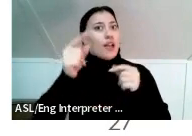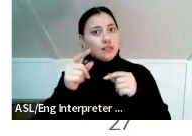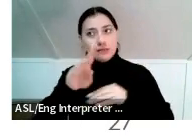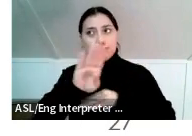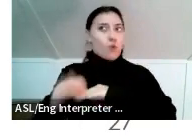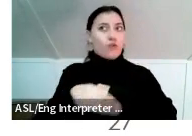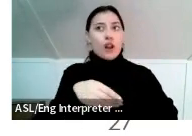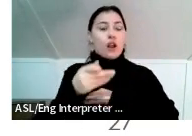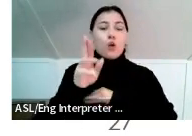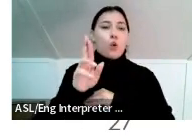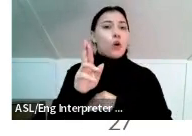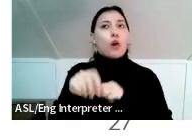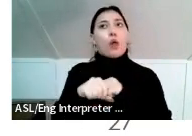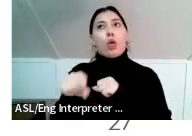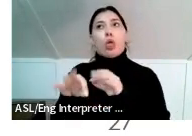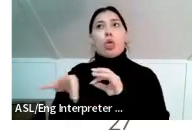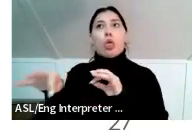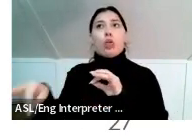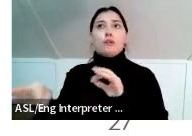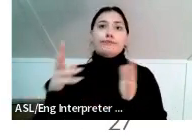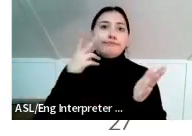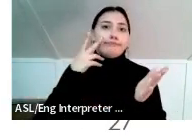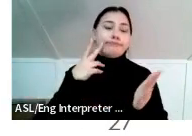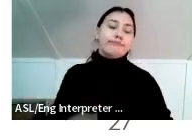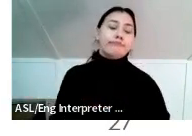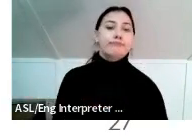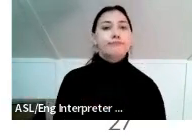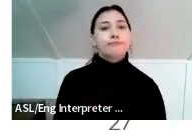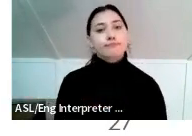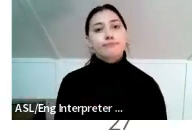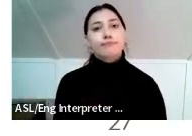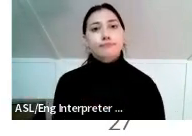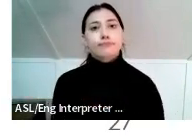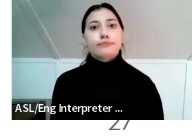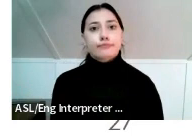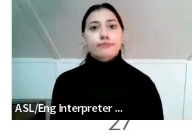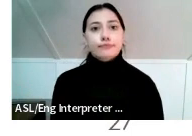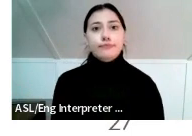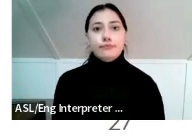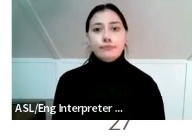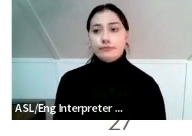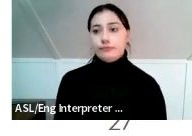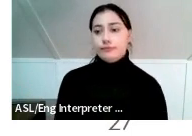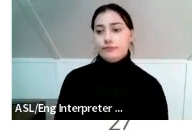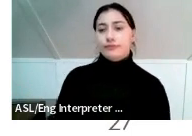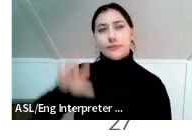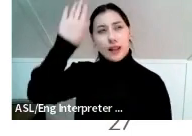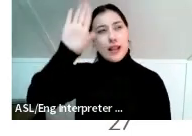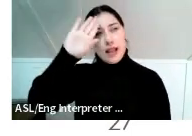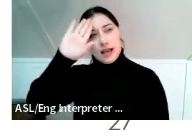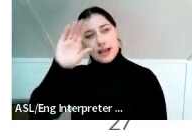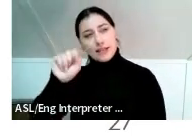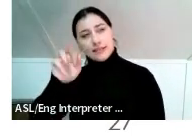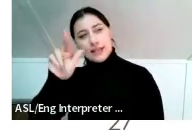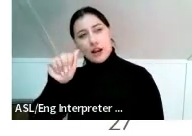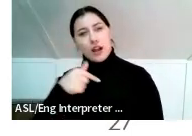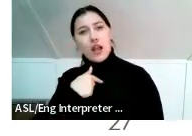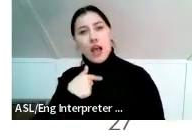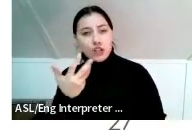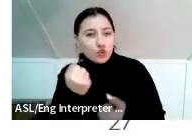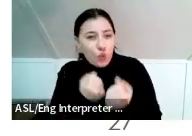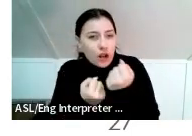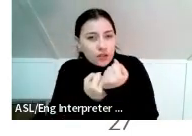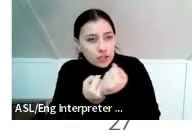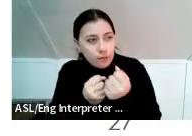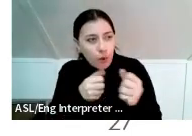And then... I'm, Hi, this is Sarah. I just wanted to follow up on